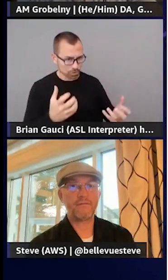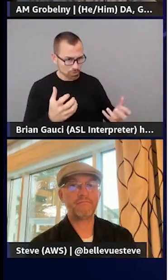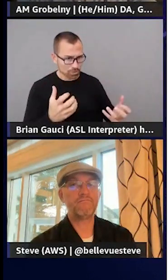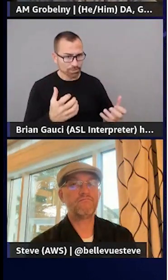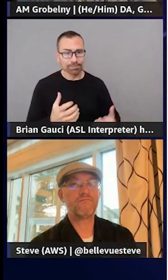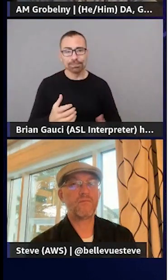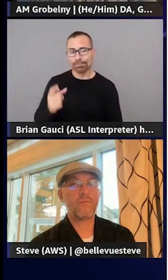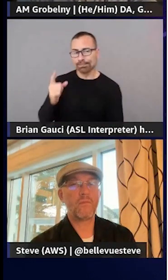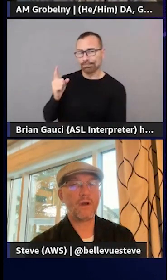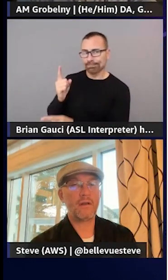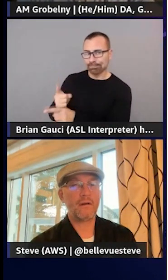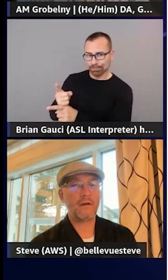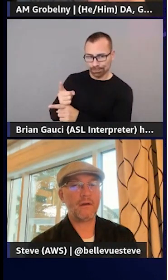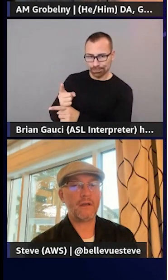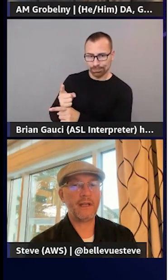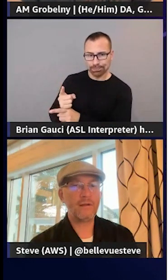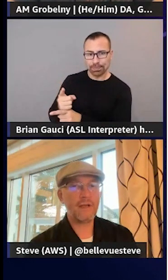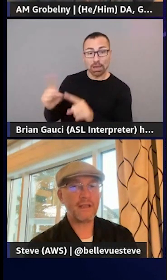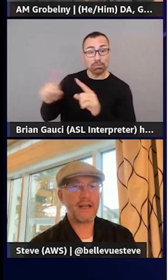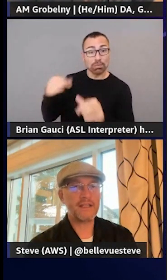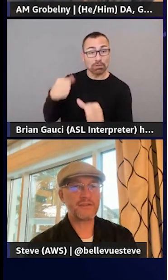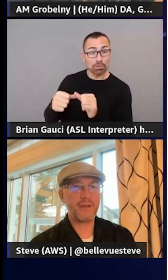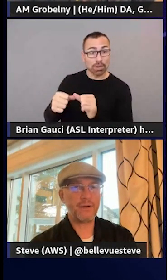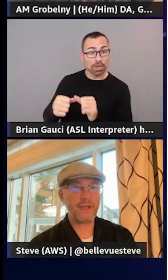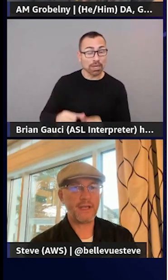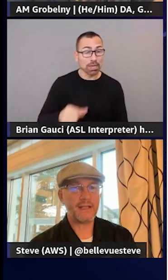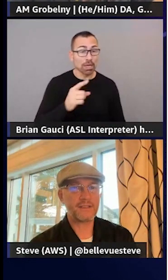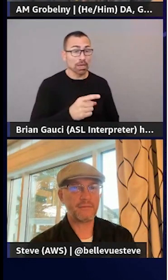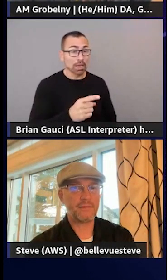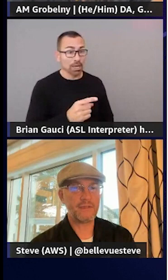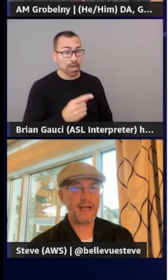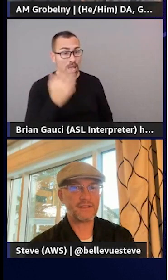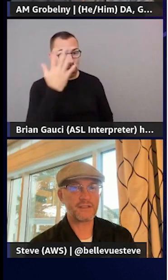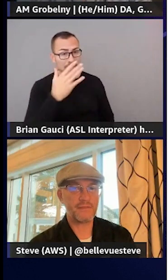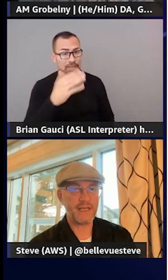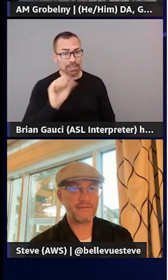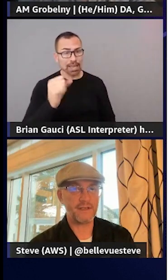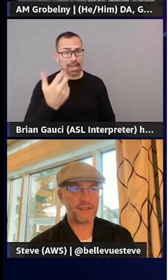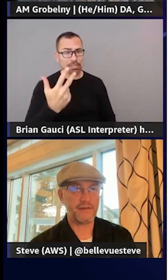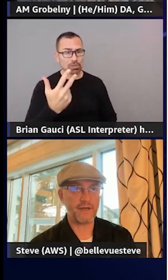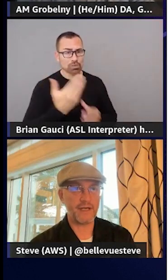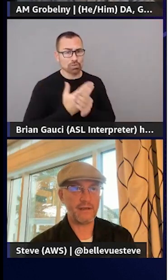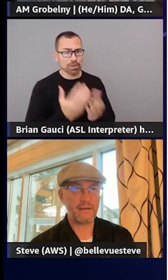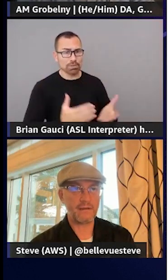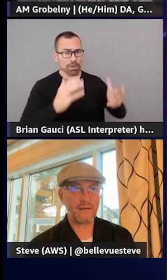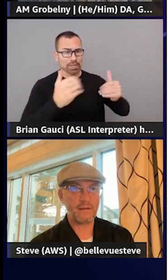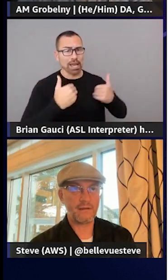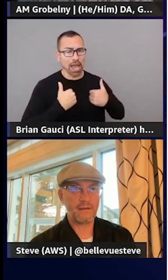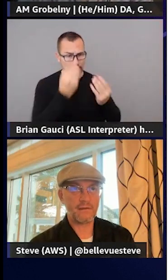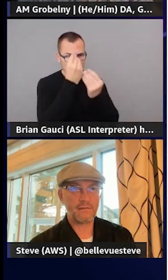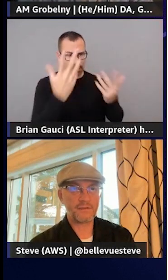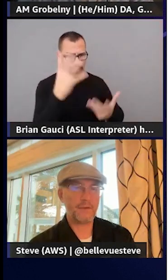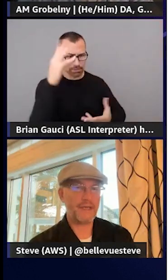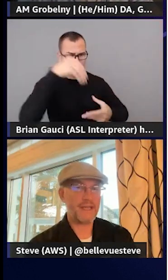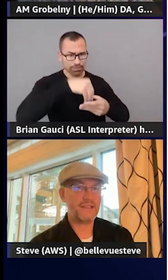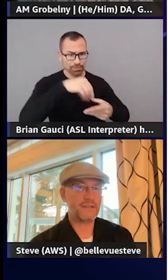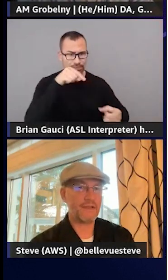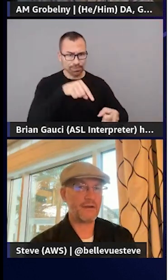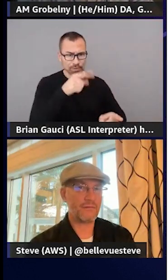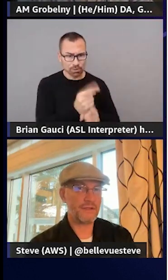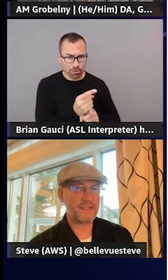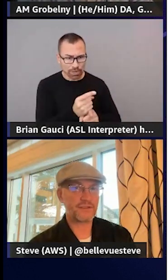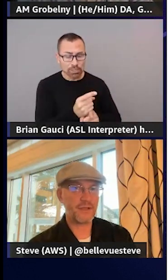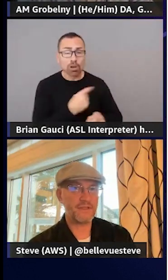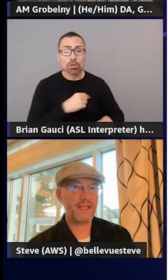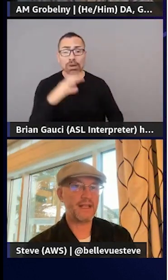correct. But remember, and it looked like that S3 bucket had some data files in it, right? So my guess is that we